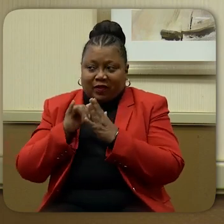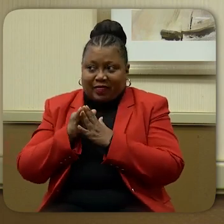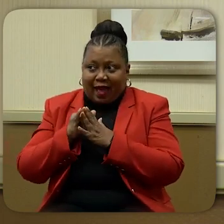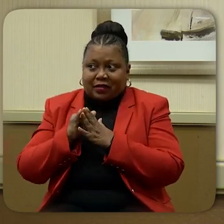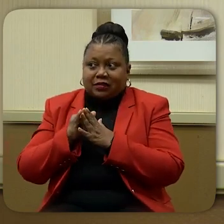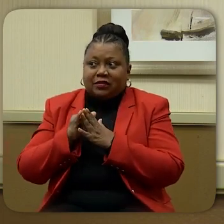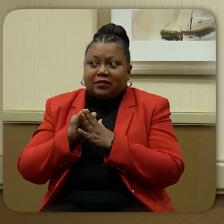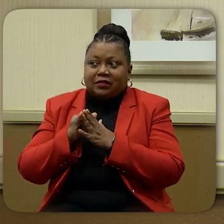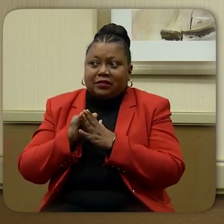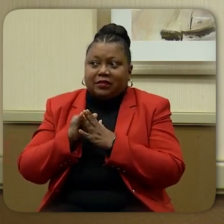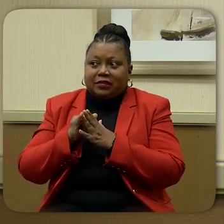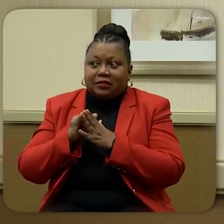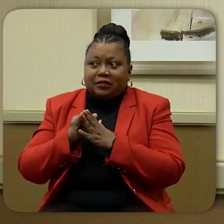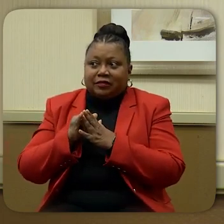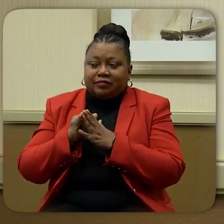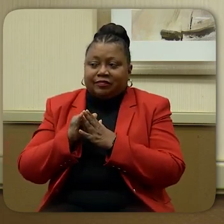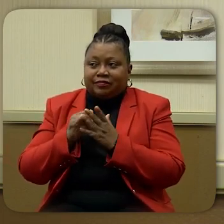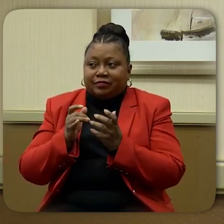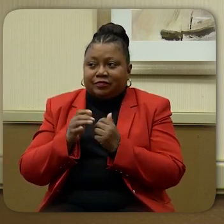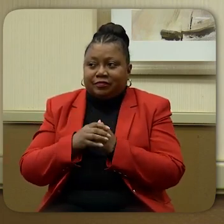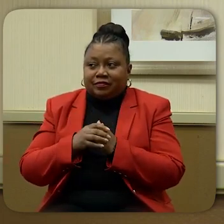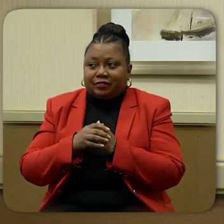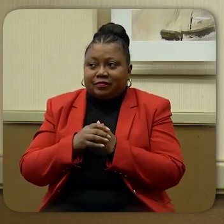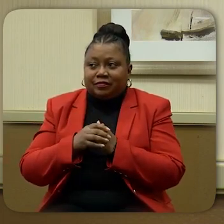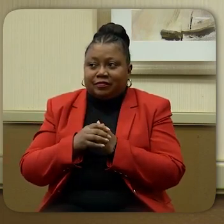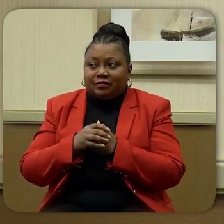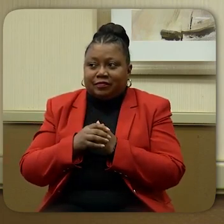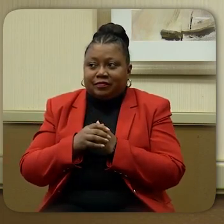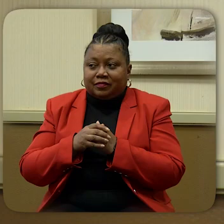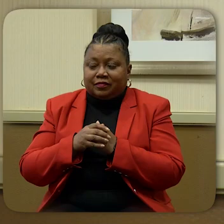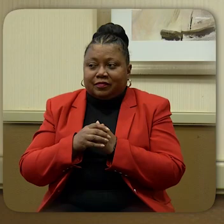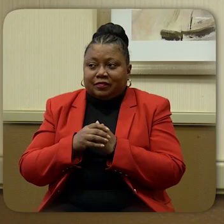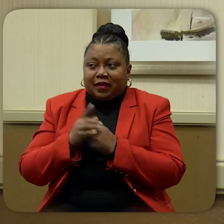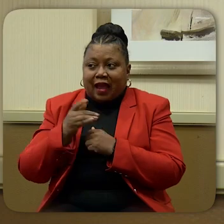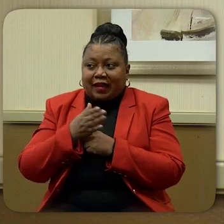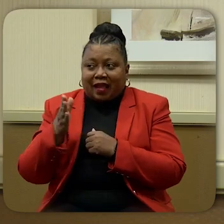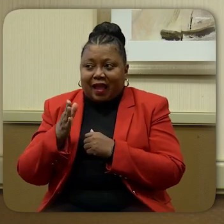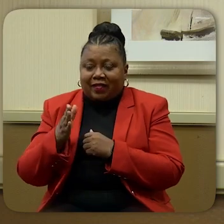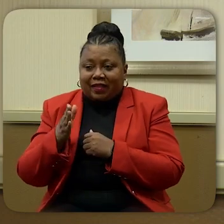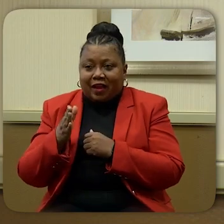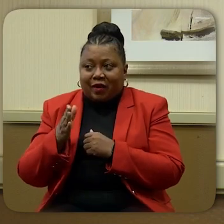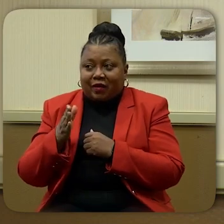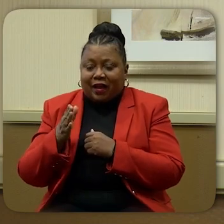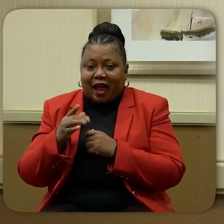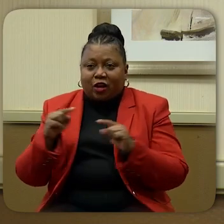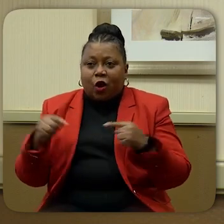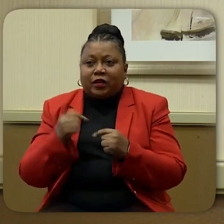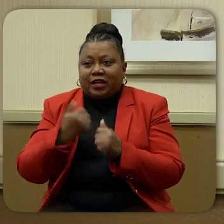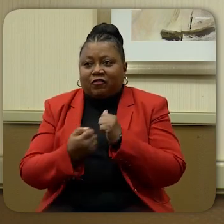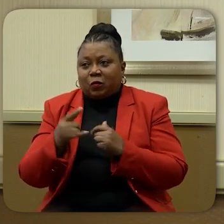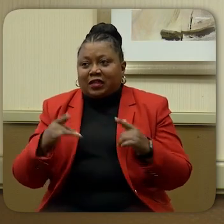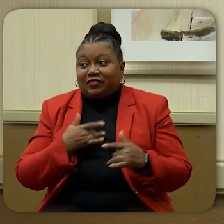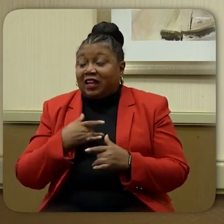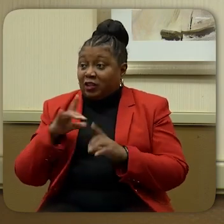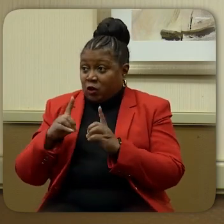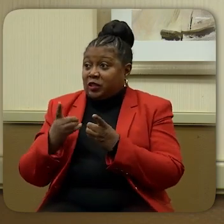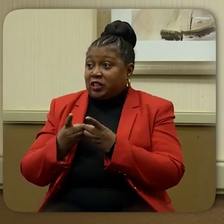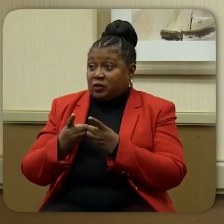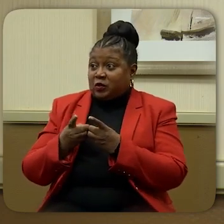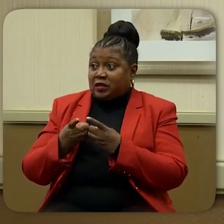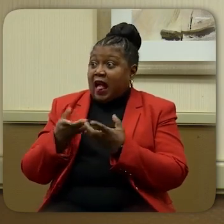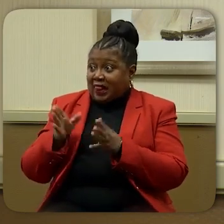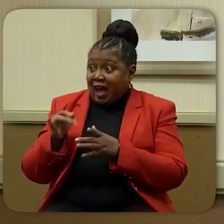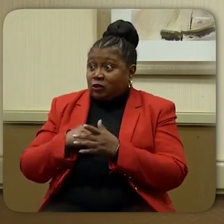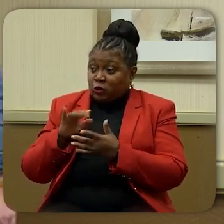asking and, you know, getting it out there and getting everyone's feelings. Yeah, so your district has allowed you